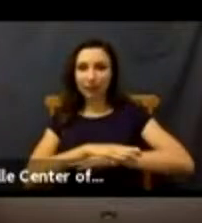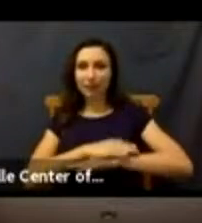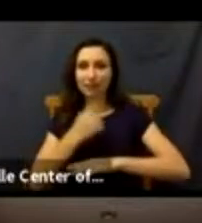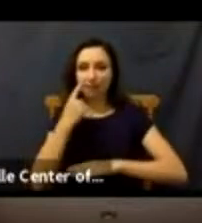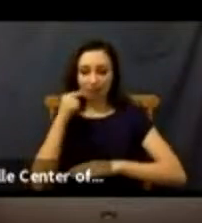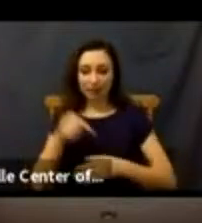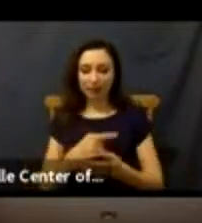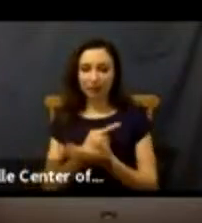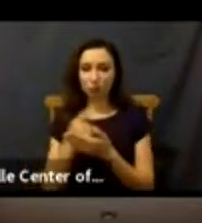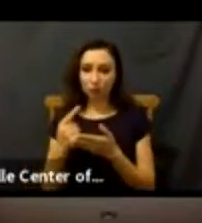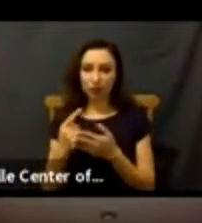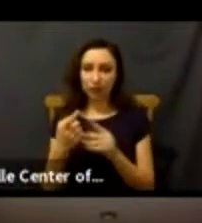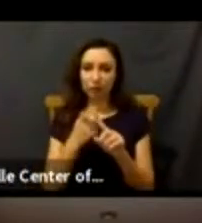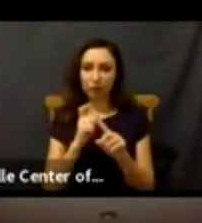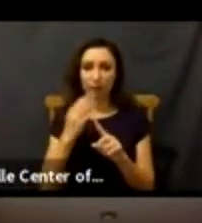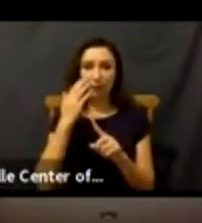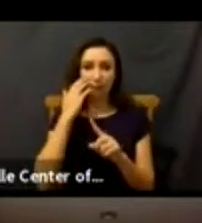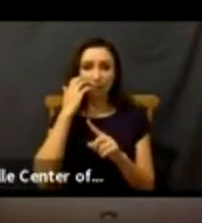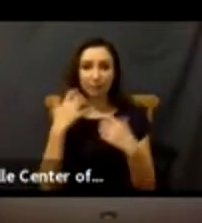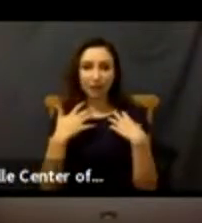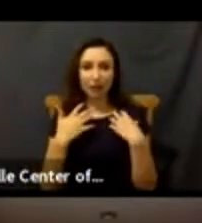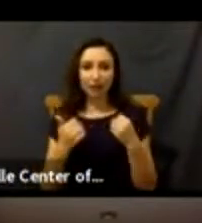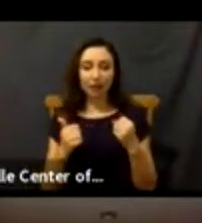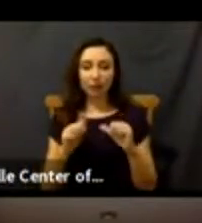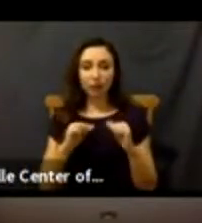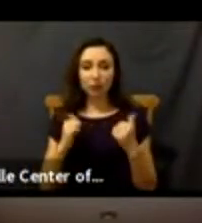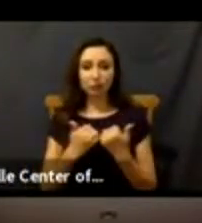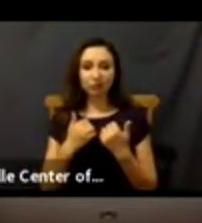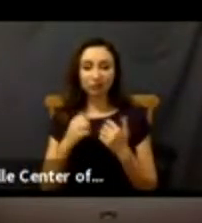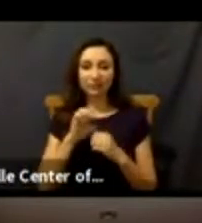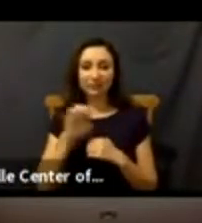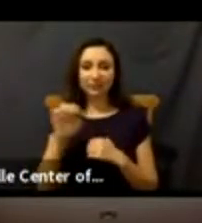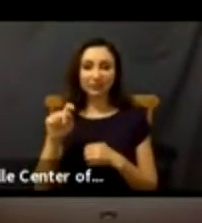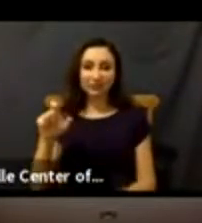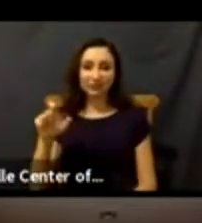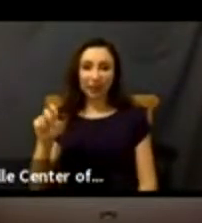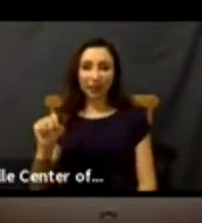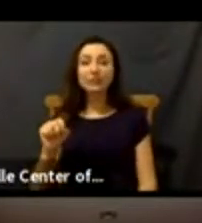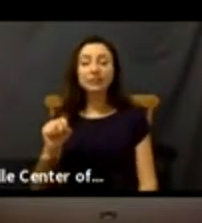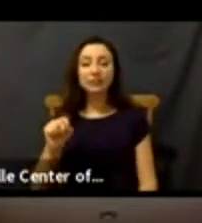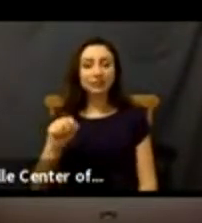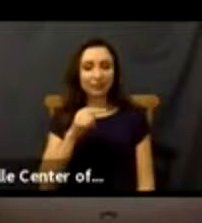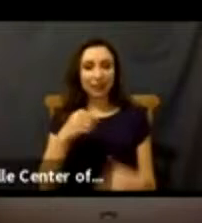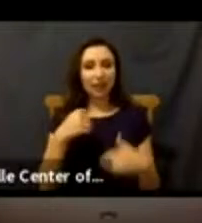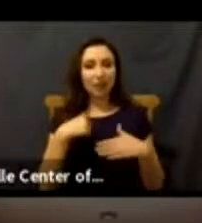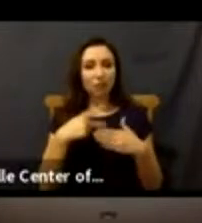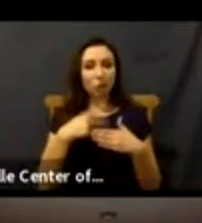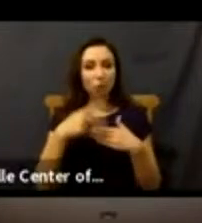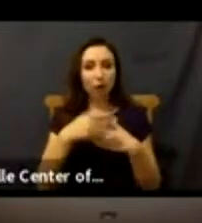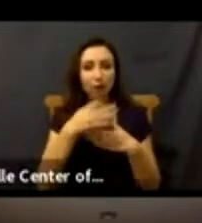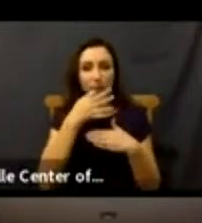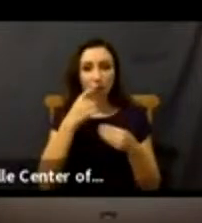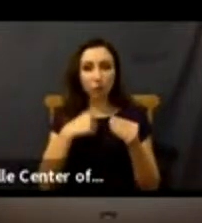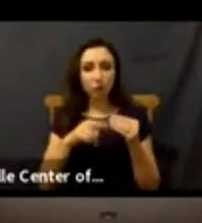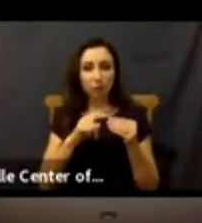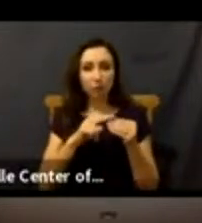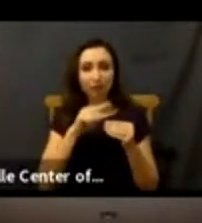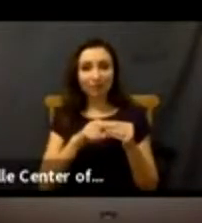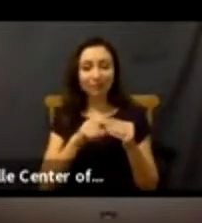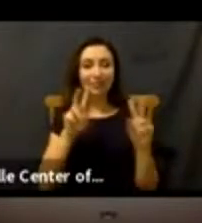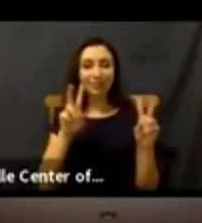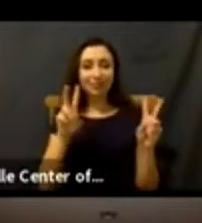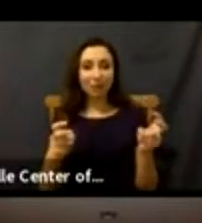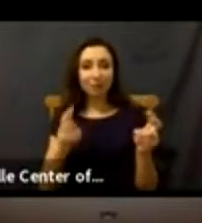or from the Mental Health Association of East Tennessee that is doing a program soon on this topic, and they're going to have several